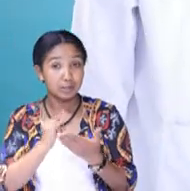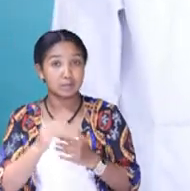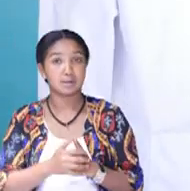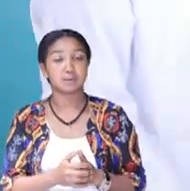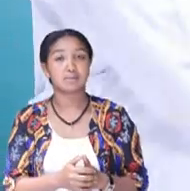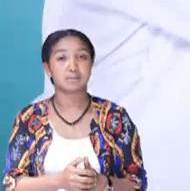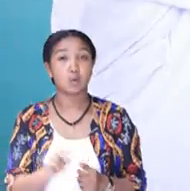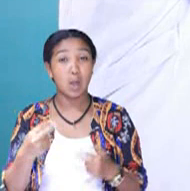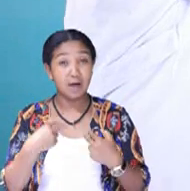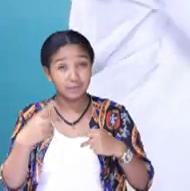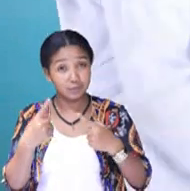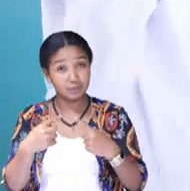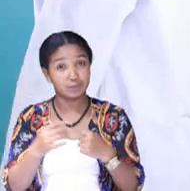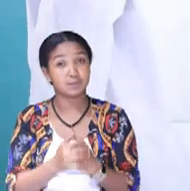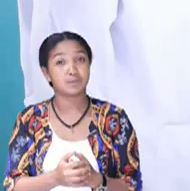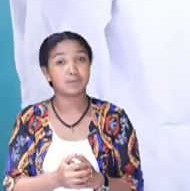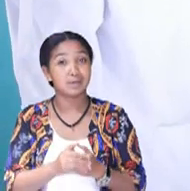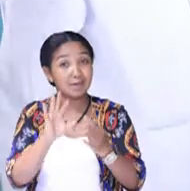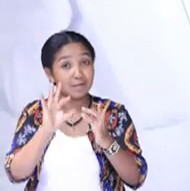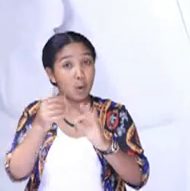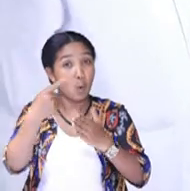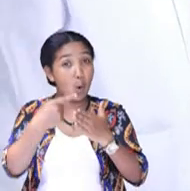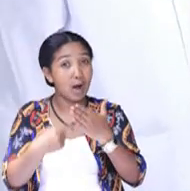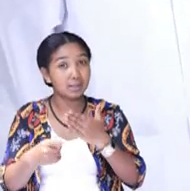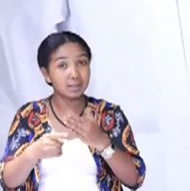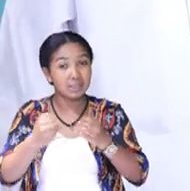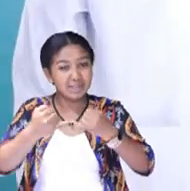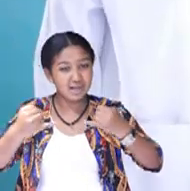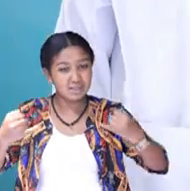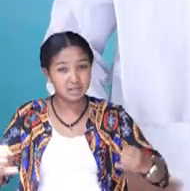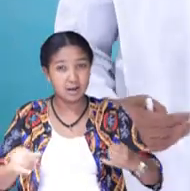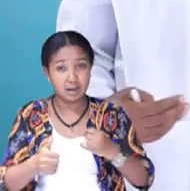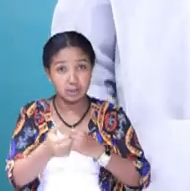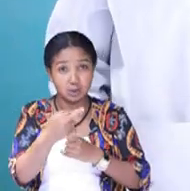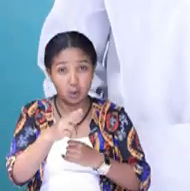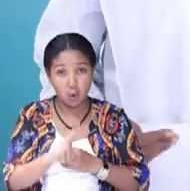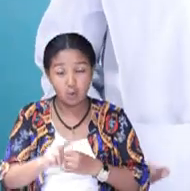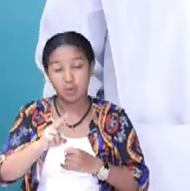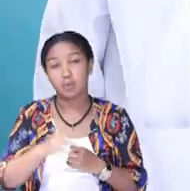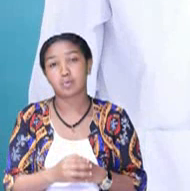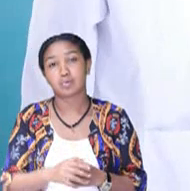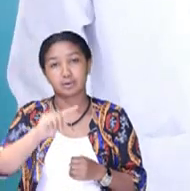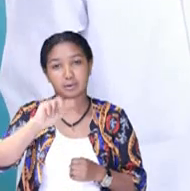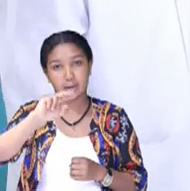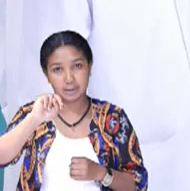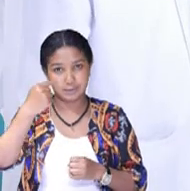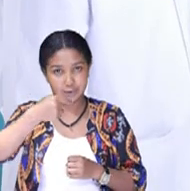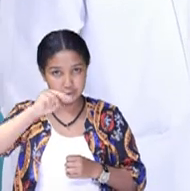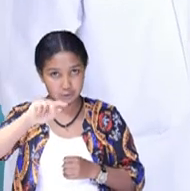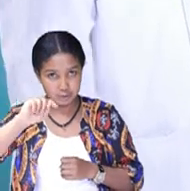is we have to define what tangential acceleration or a linear acceleration